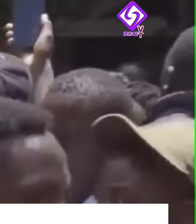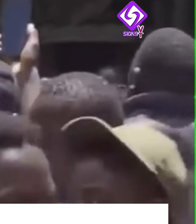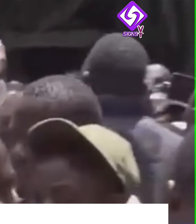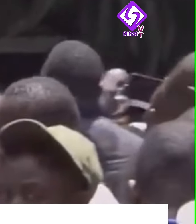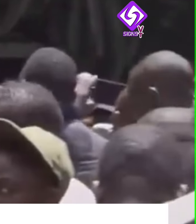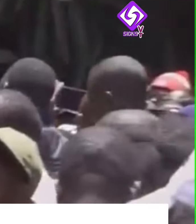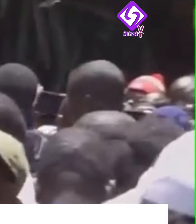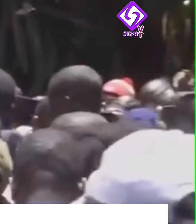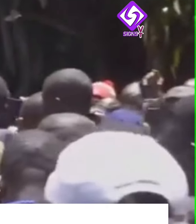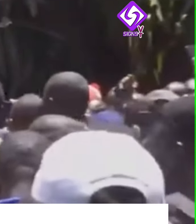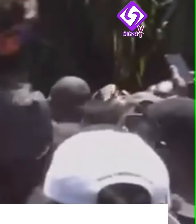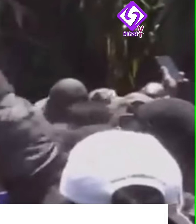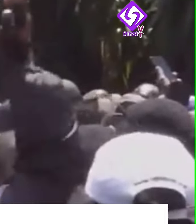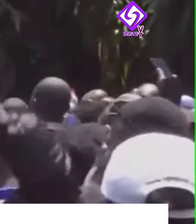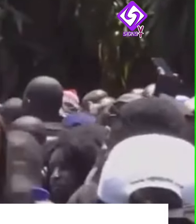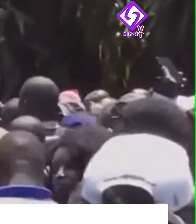Poleni sana.